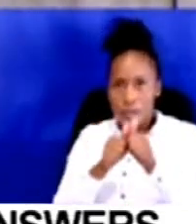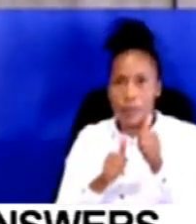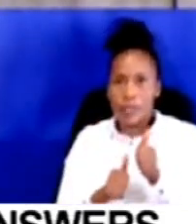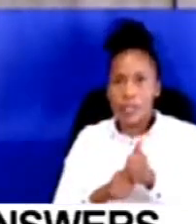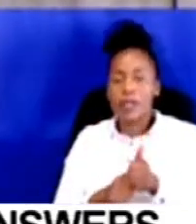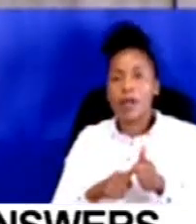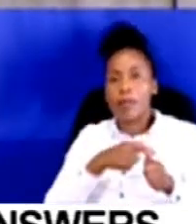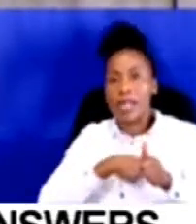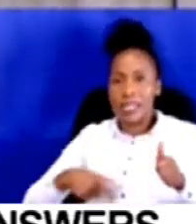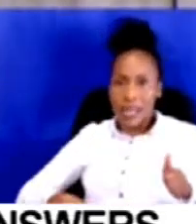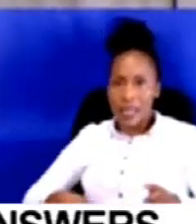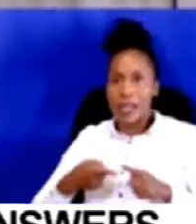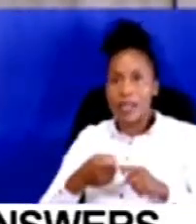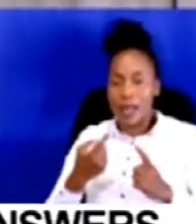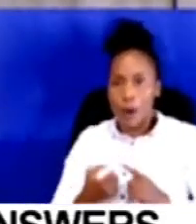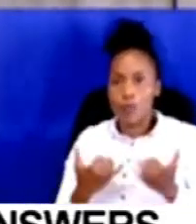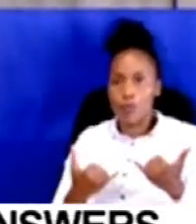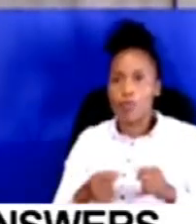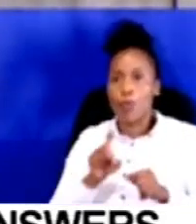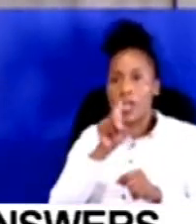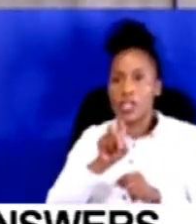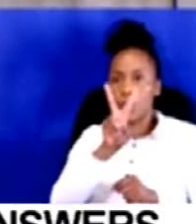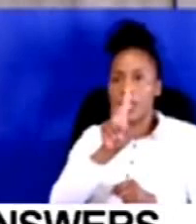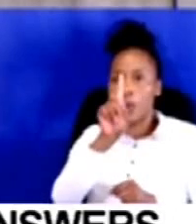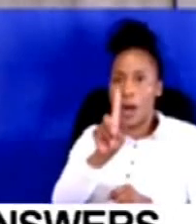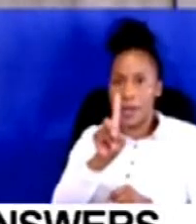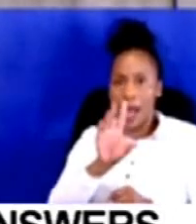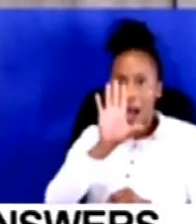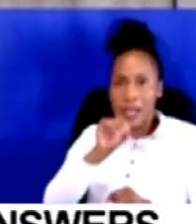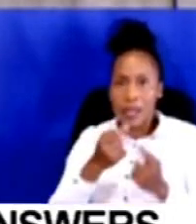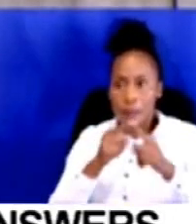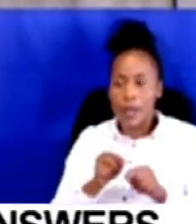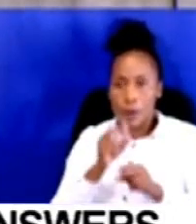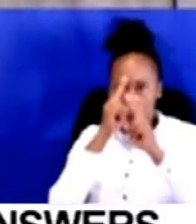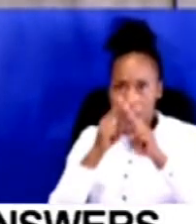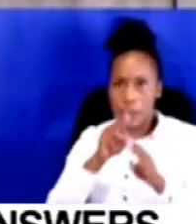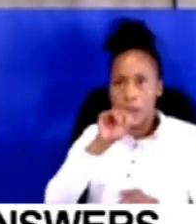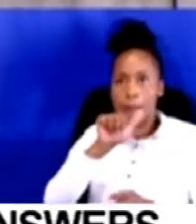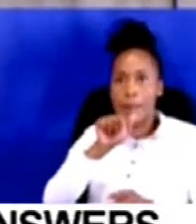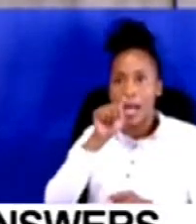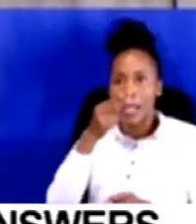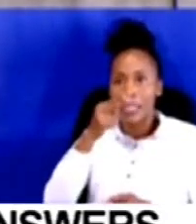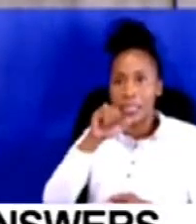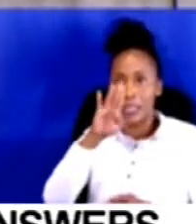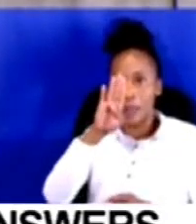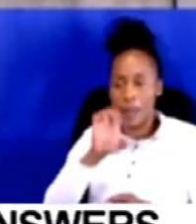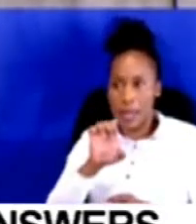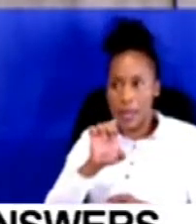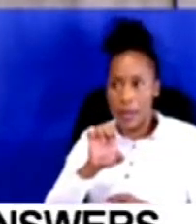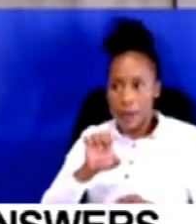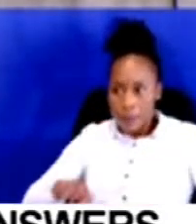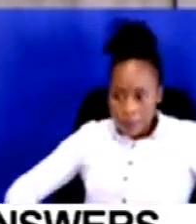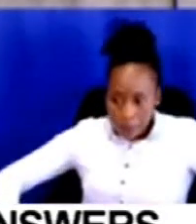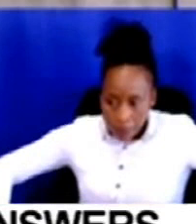now proceed to question number 21, as asked by Honorable Matibe, and Honorable Ndongeni will